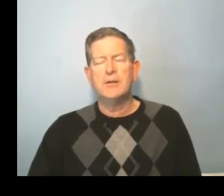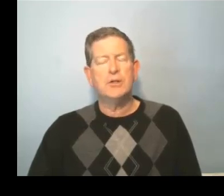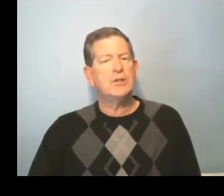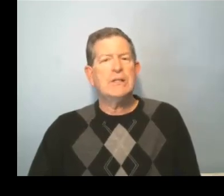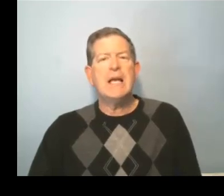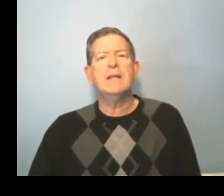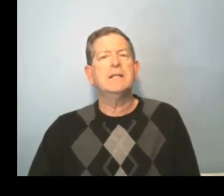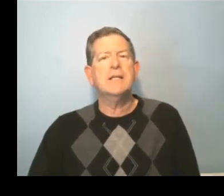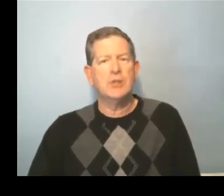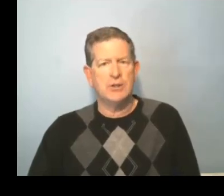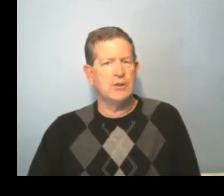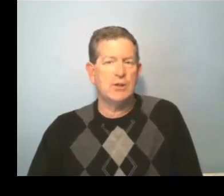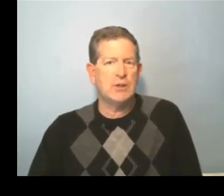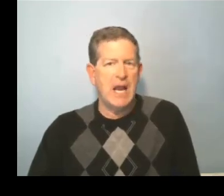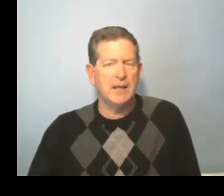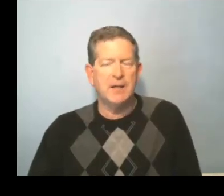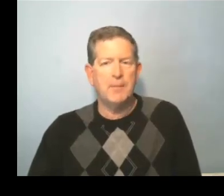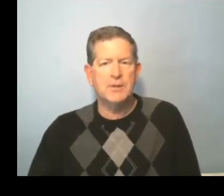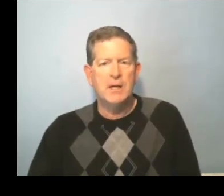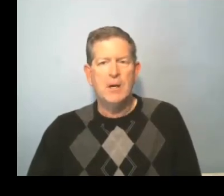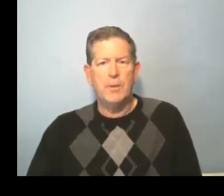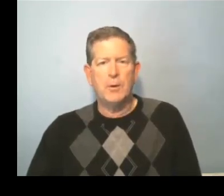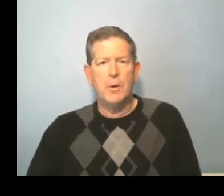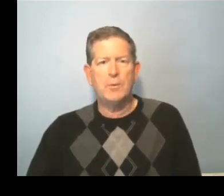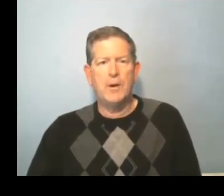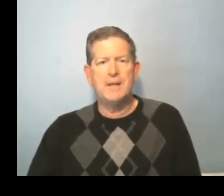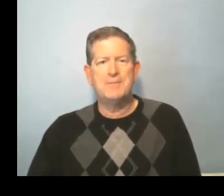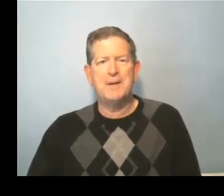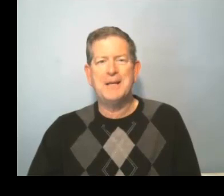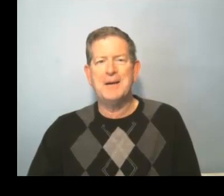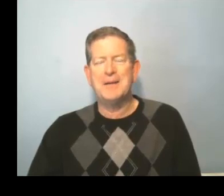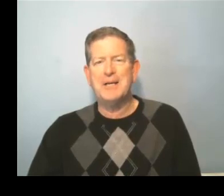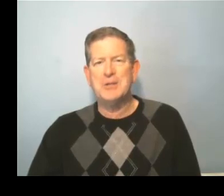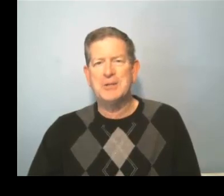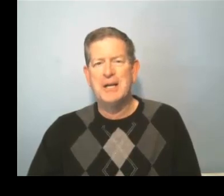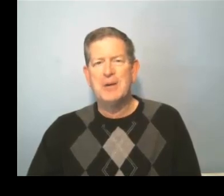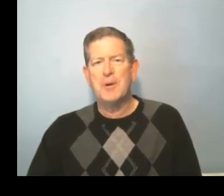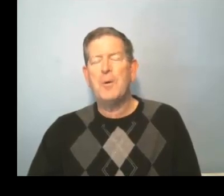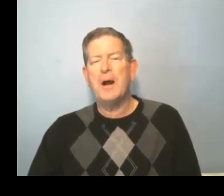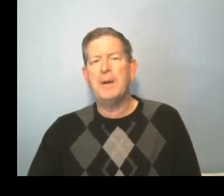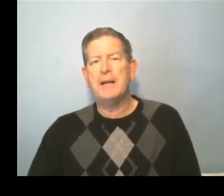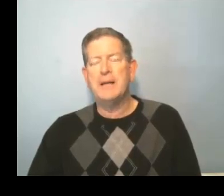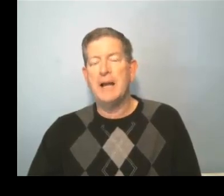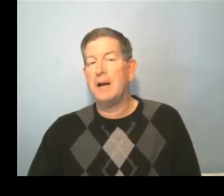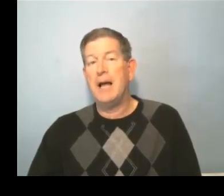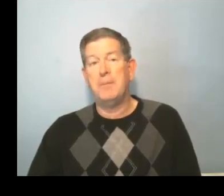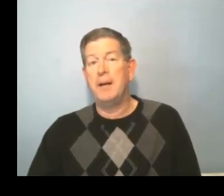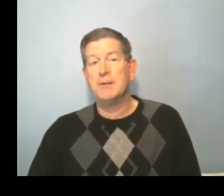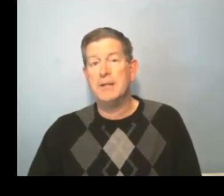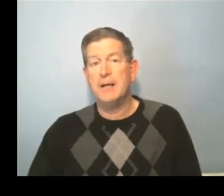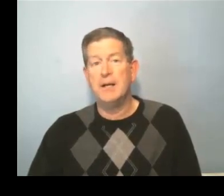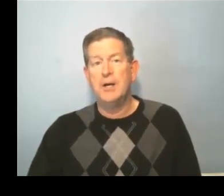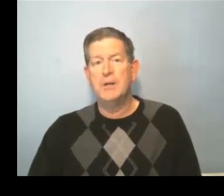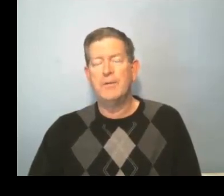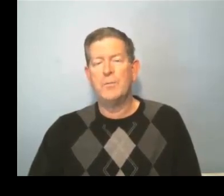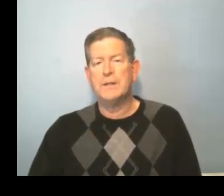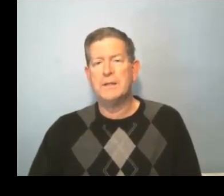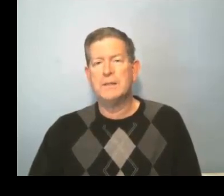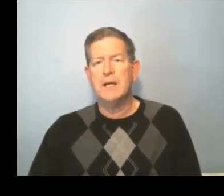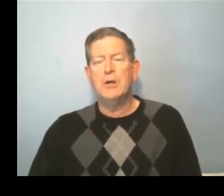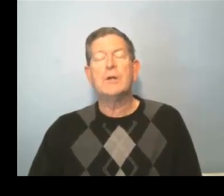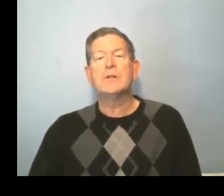8h50. Just saying the digits, just saying the numbers without going through all these mental calculations required by 9 o'clock minus 10,